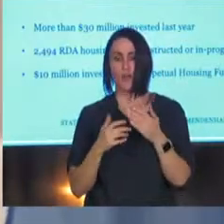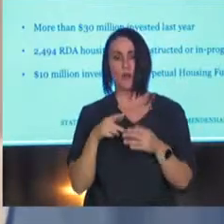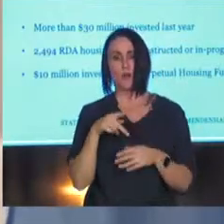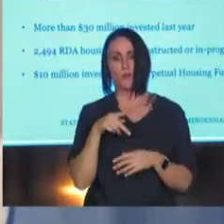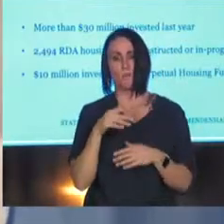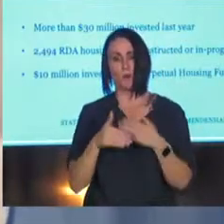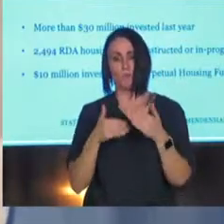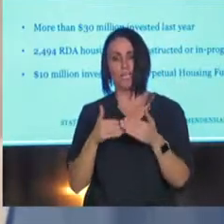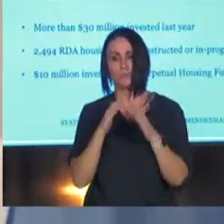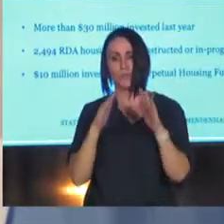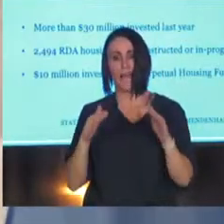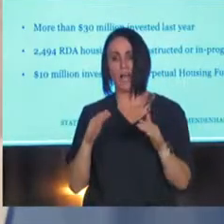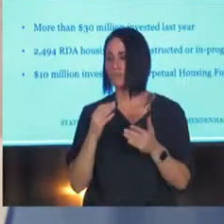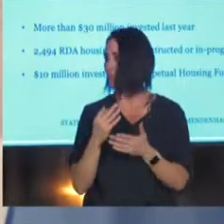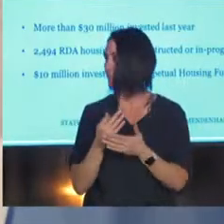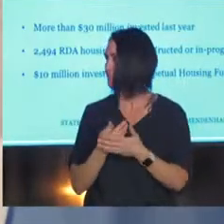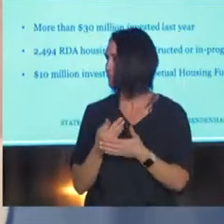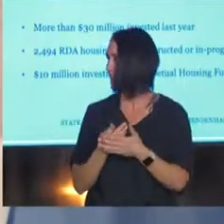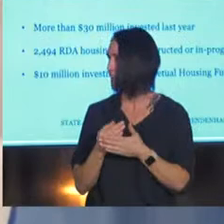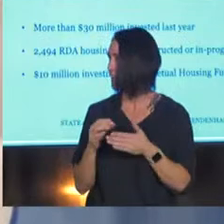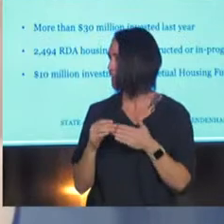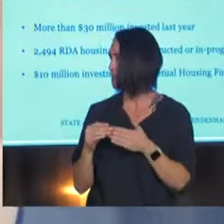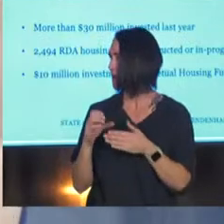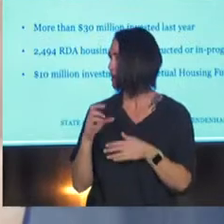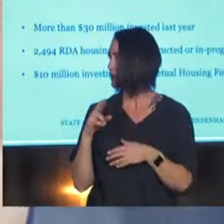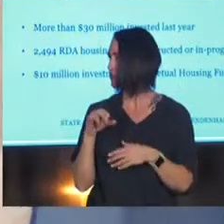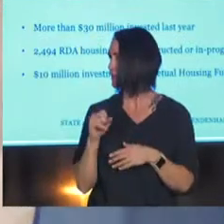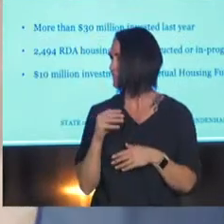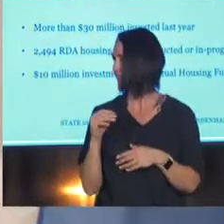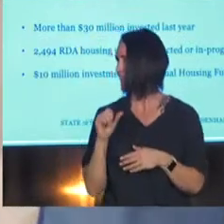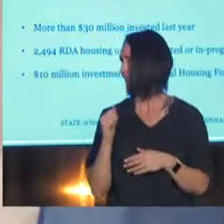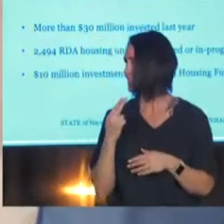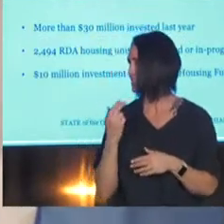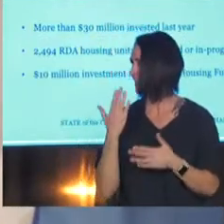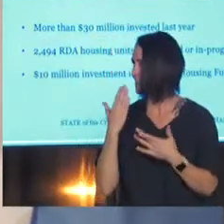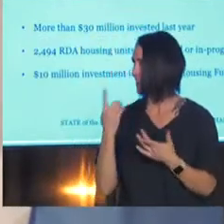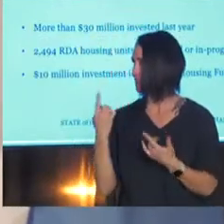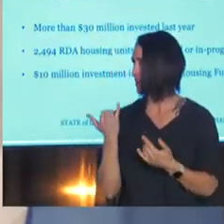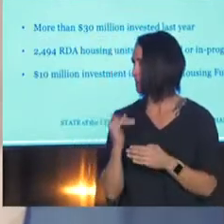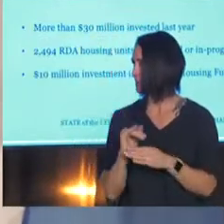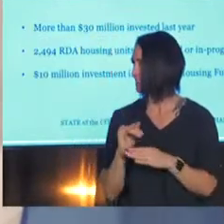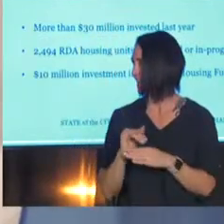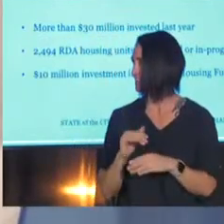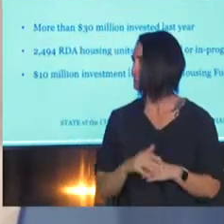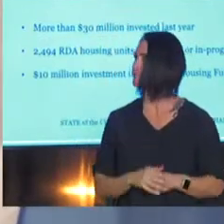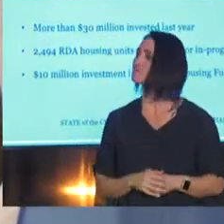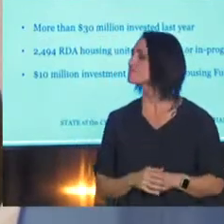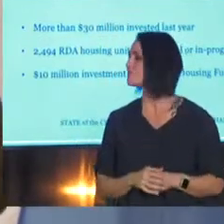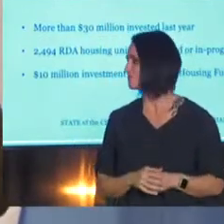Fund, led by Chris and Ashley. Thank you for being here with us tonight.